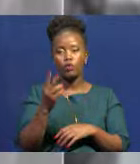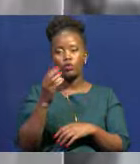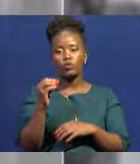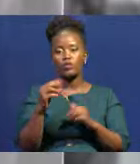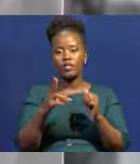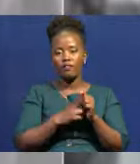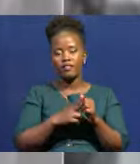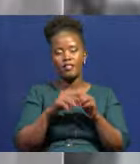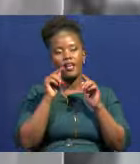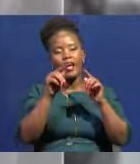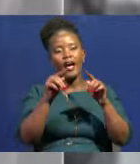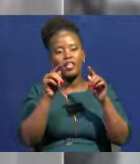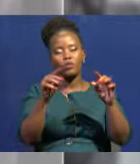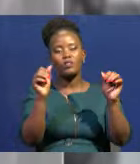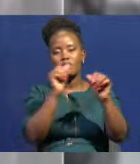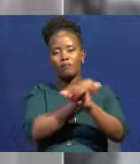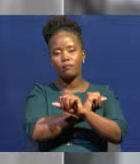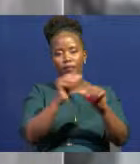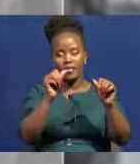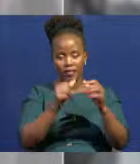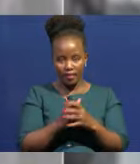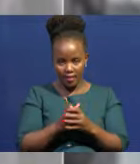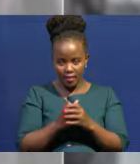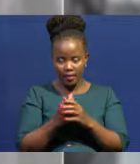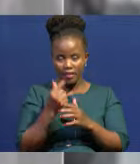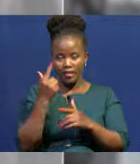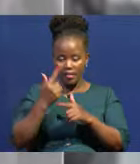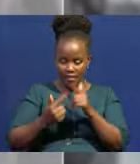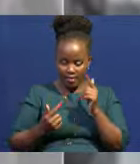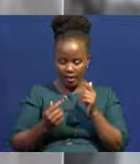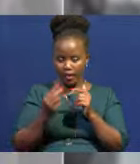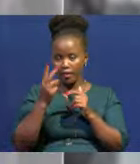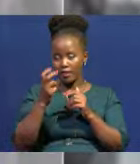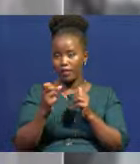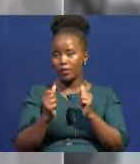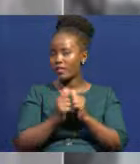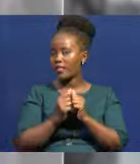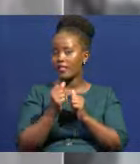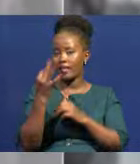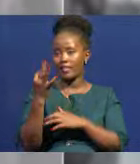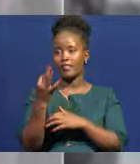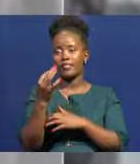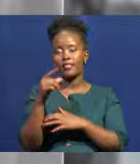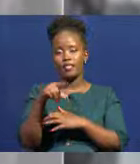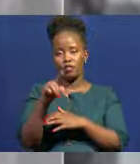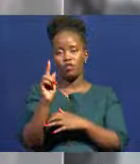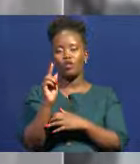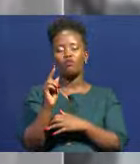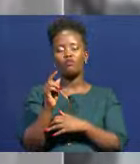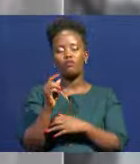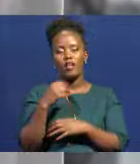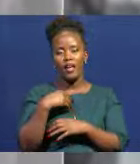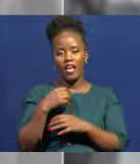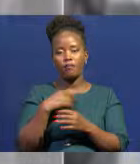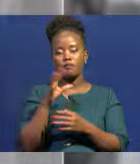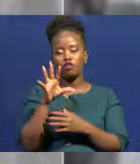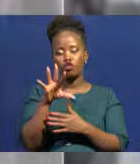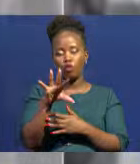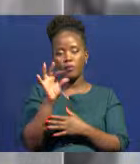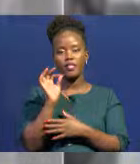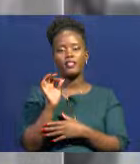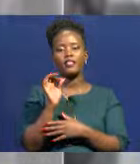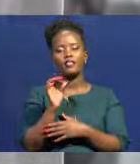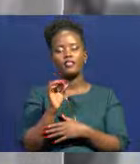president of betrayal. In 2013, however, he sought the nomination of Musyoka's Wiper Democratic Movement